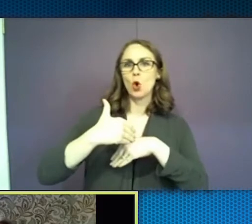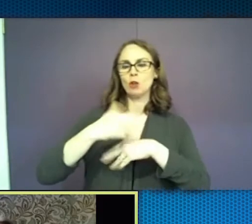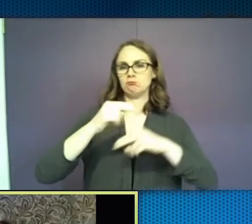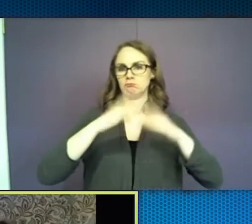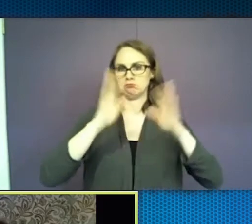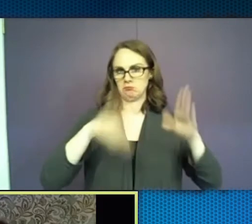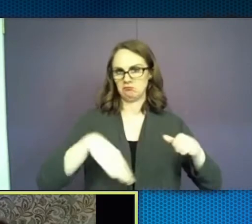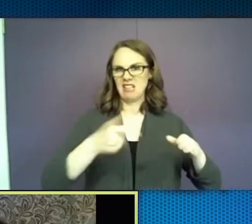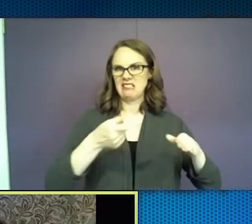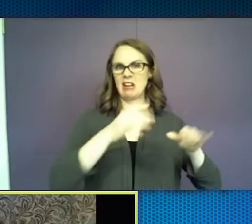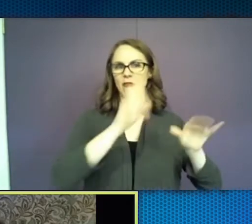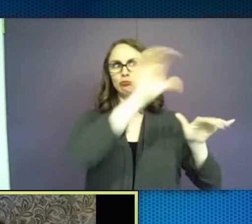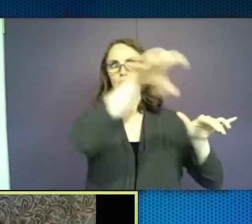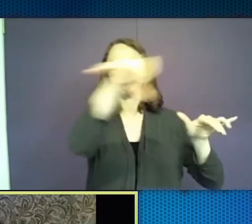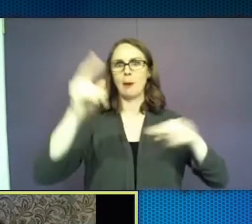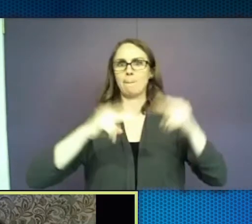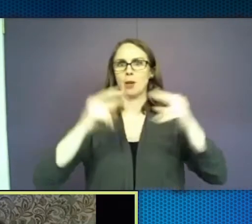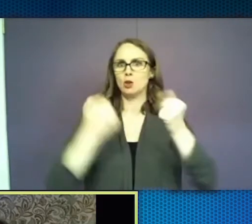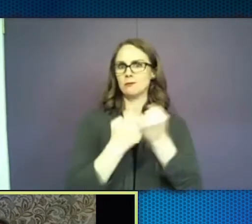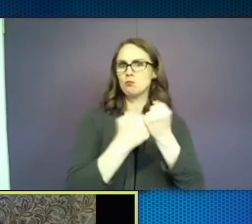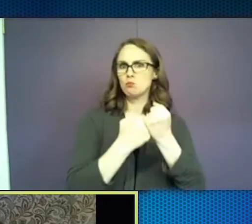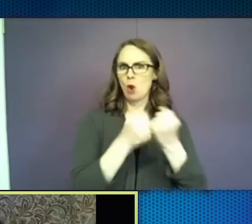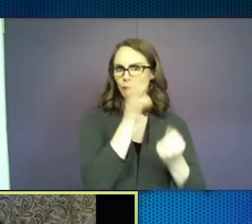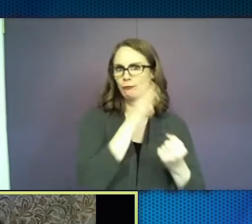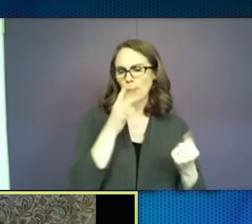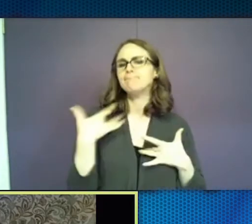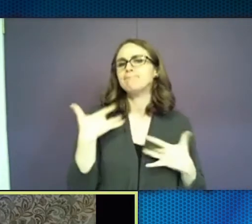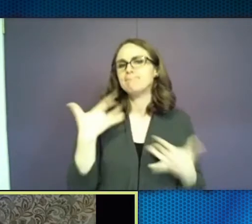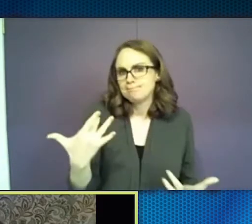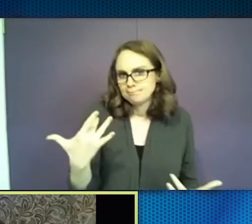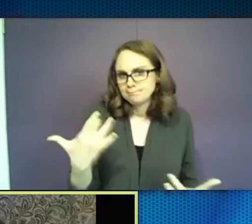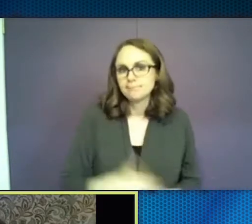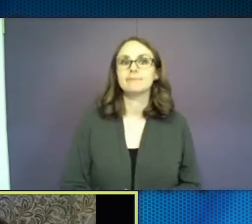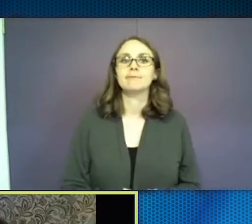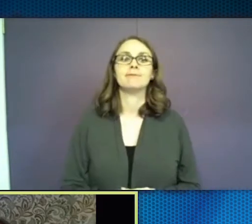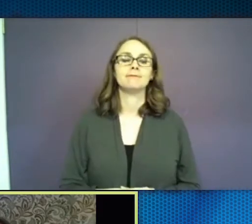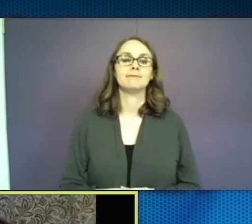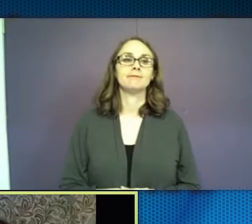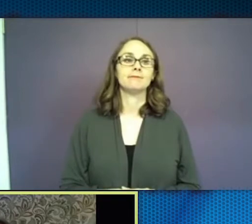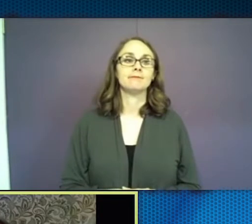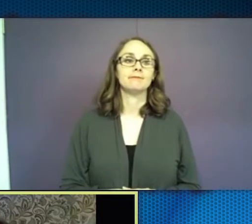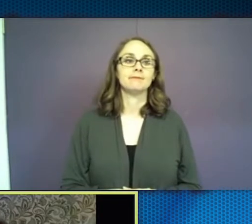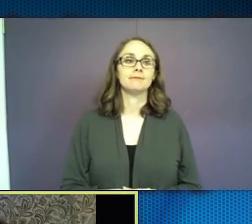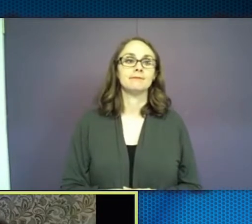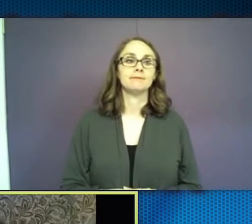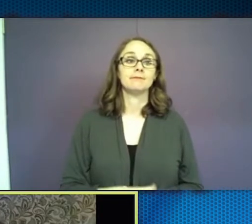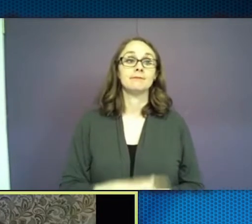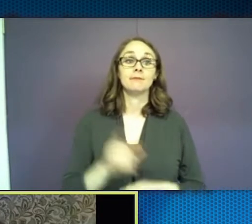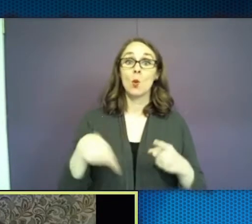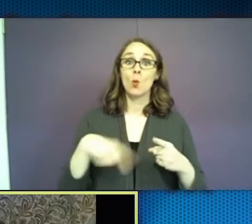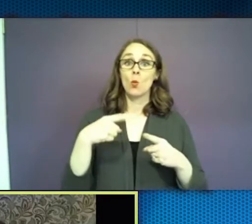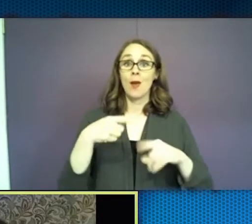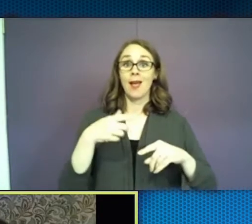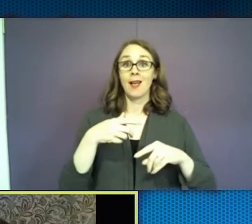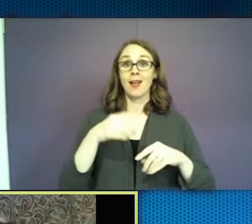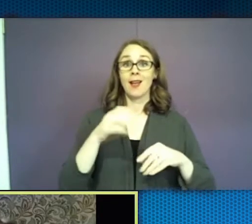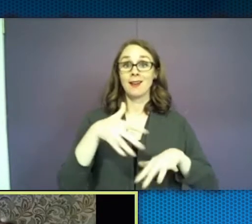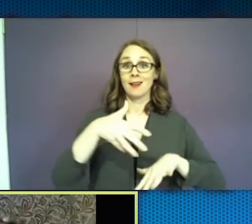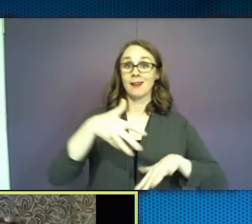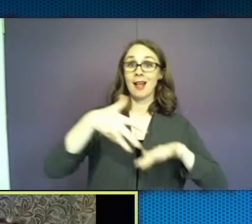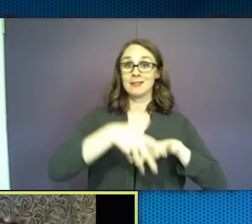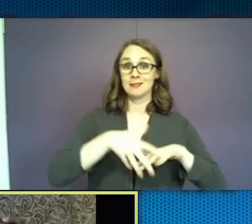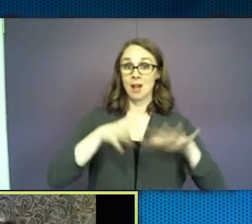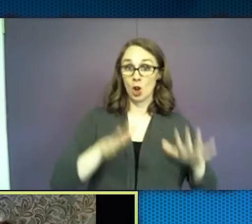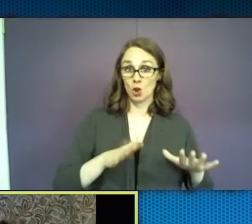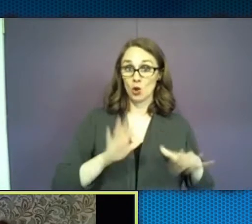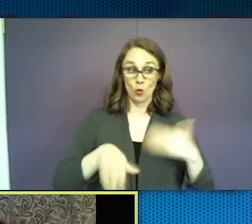several outbuildings to support his farm, which was, again, typical of the time. When a settler would arrive to a